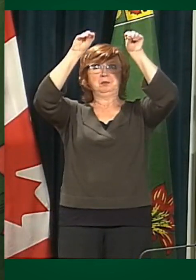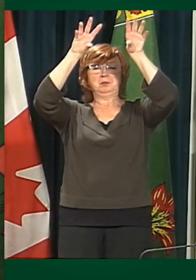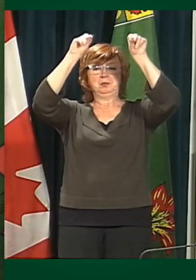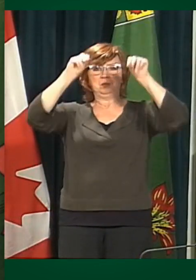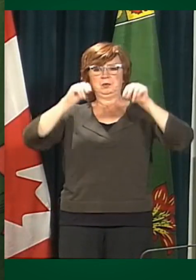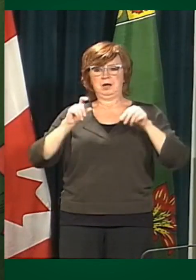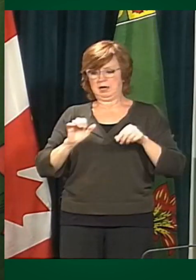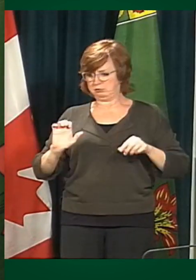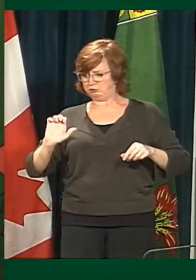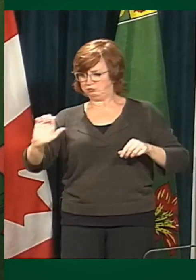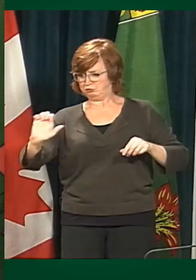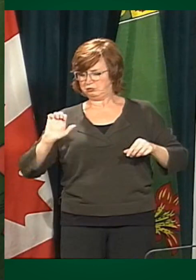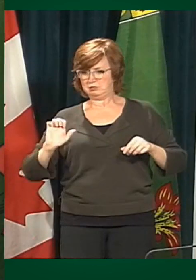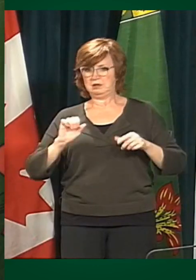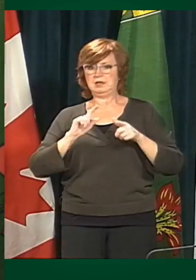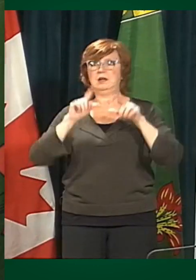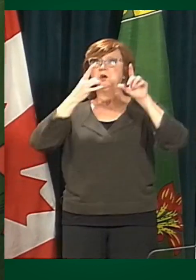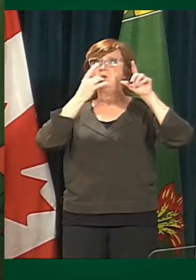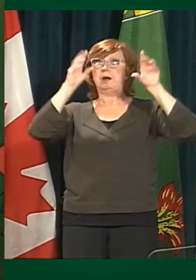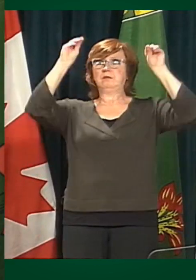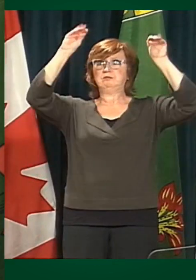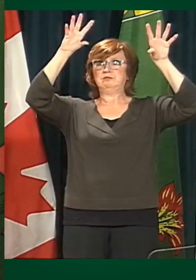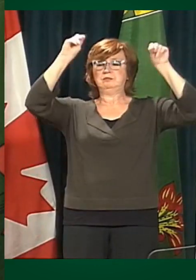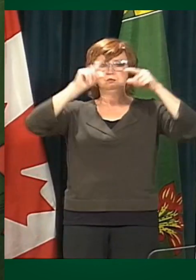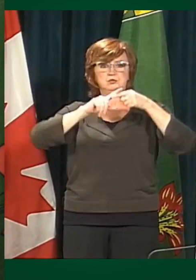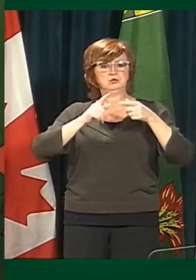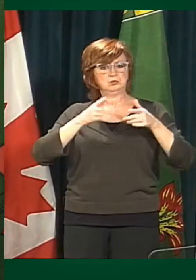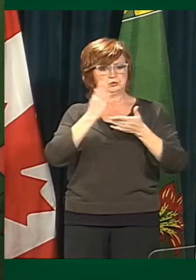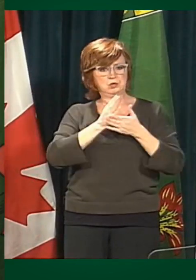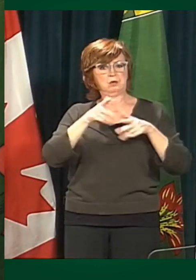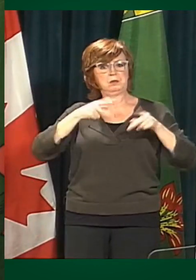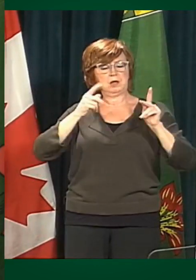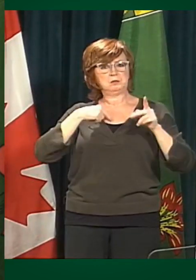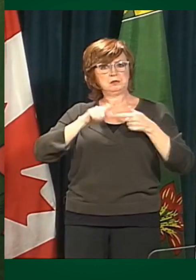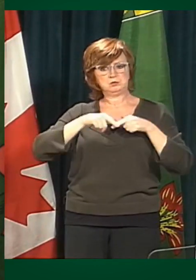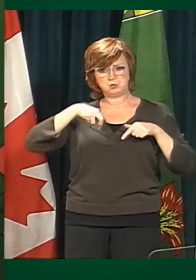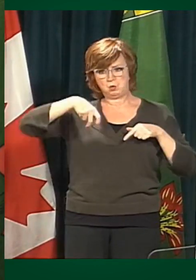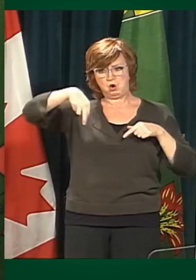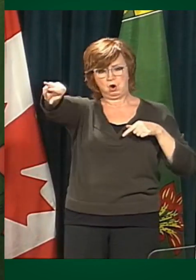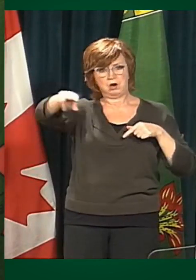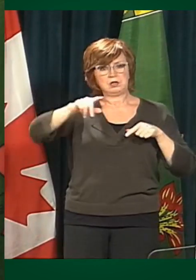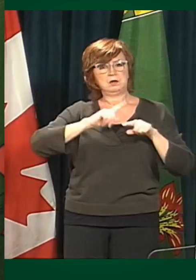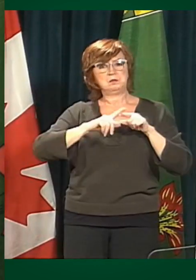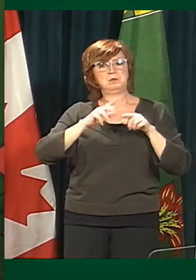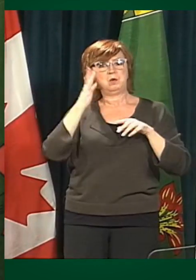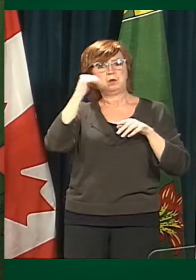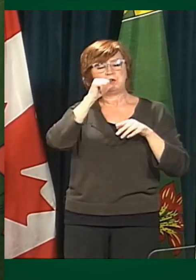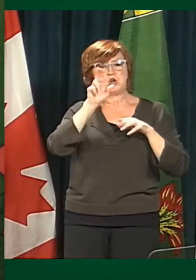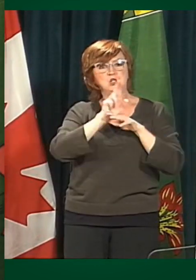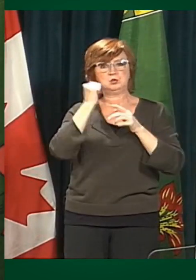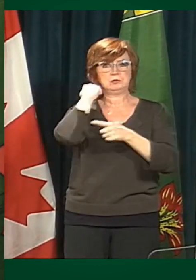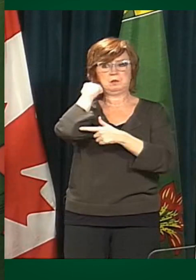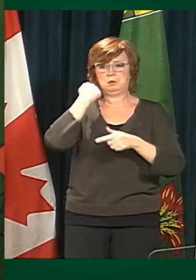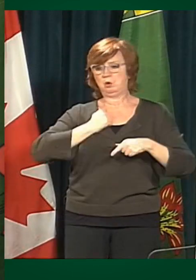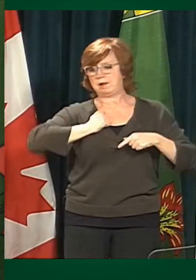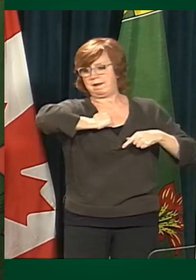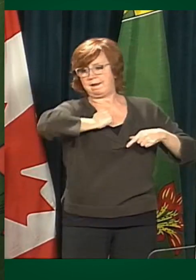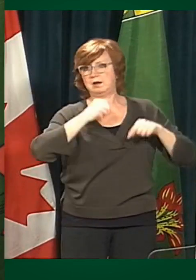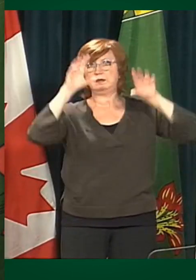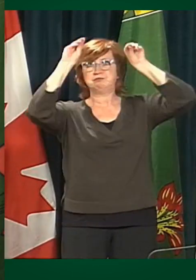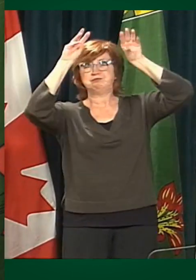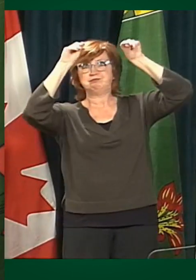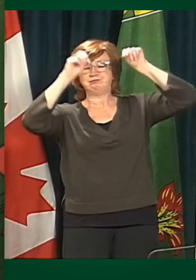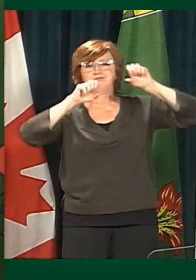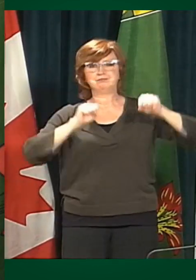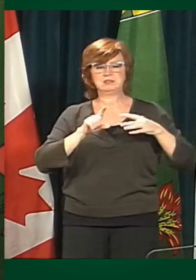example. So doing those kind of funny things that we're doing to avoid opening doors with our hands, if you can open it with an elbow, those